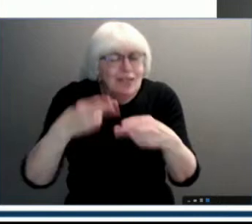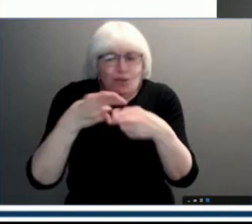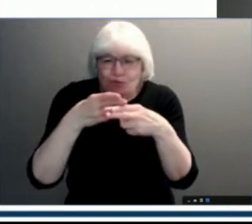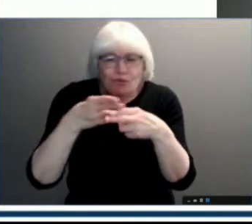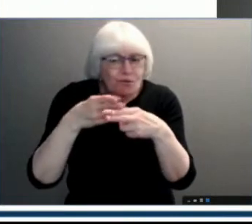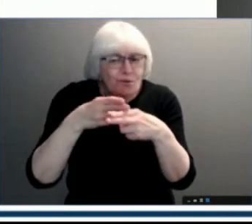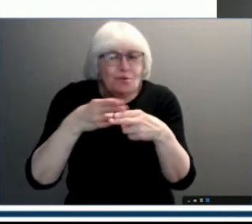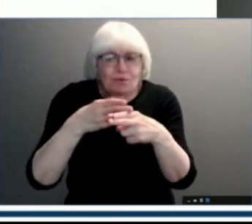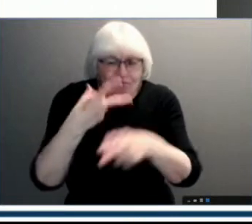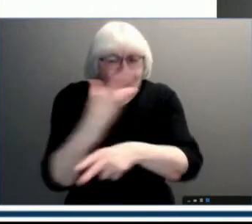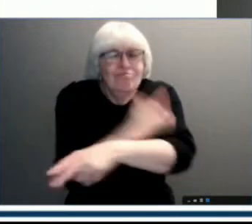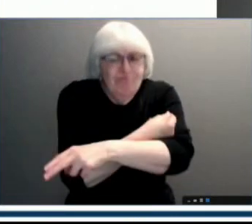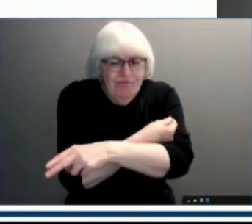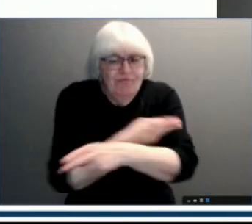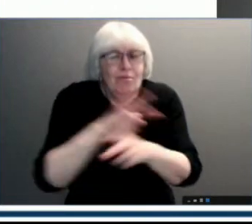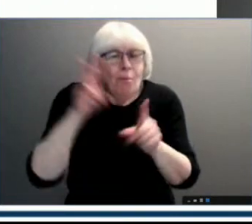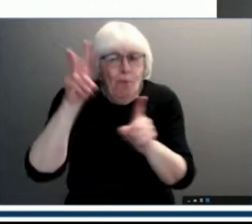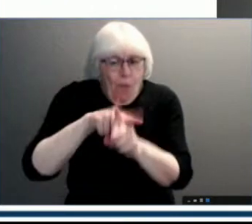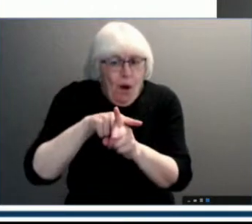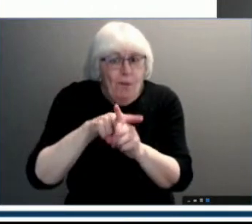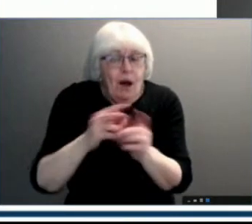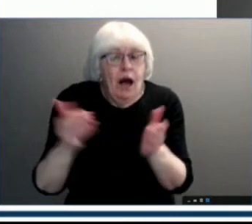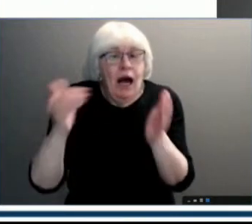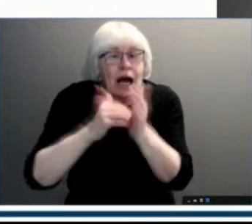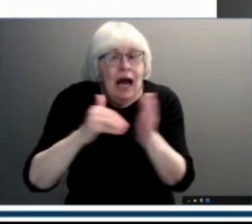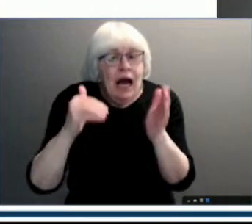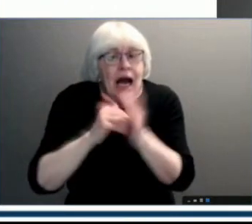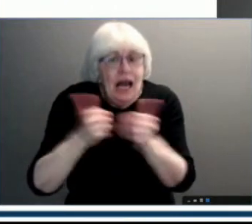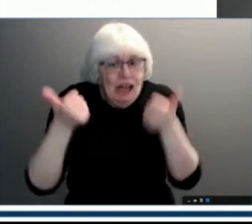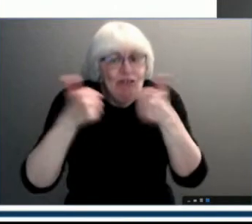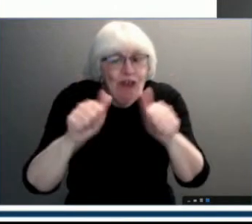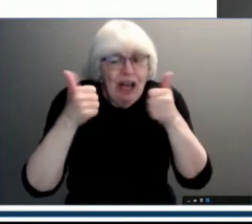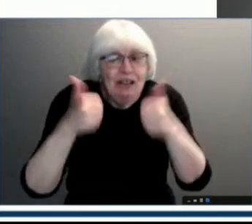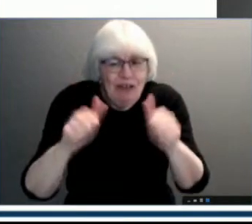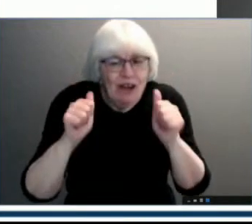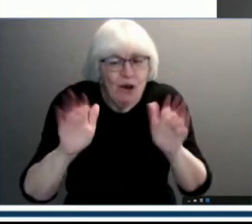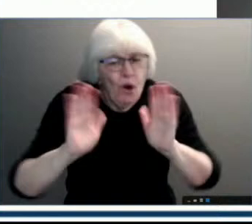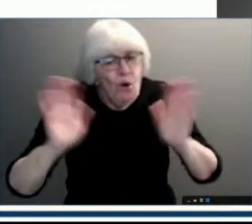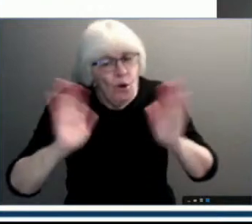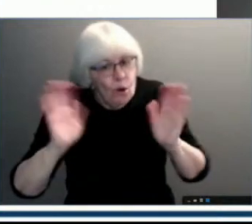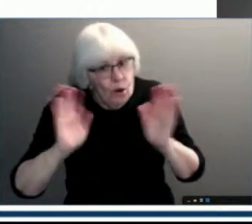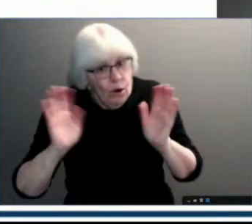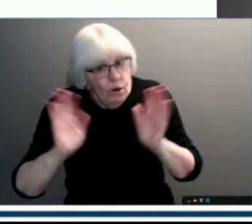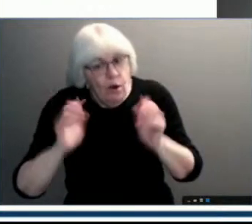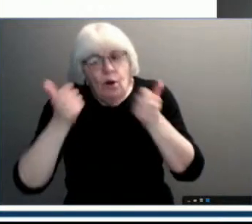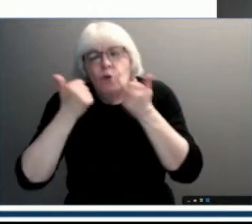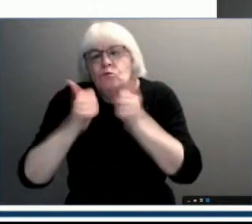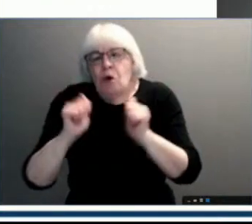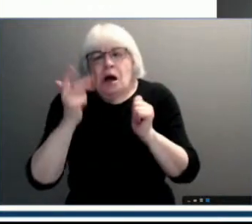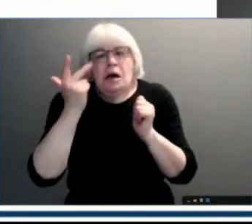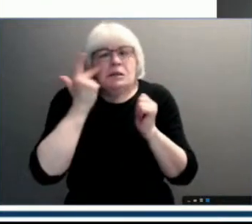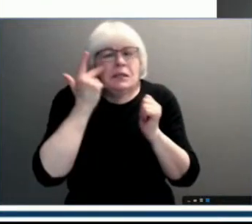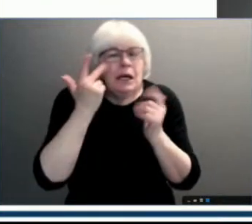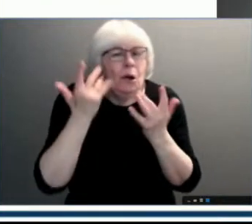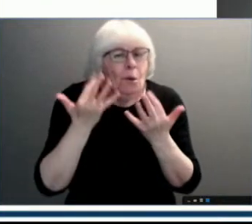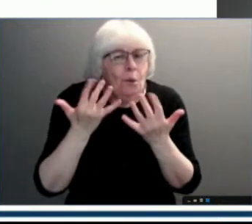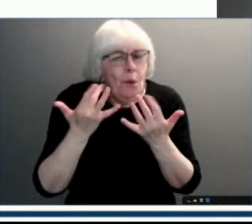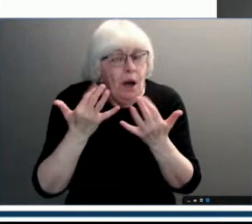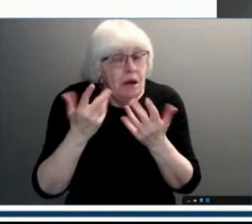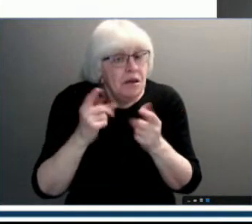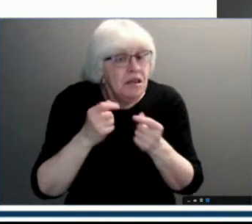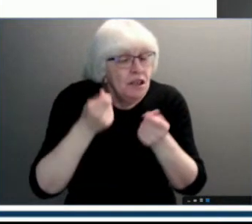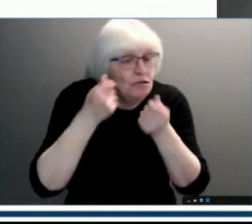don't keep trying over and over and over again. Come, give it a bit of time and come back. Patience. We won't be able to immunize